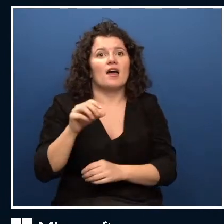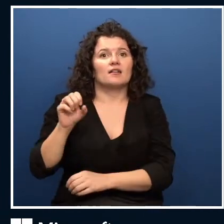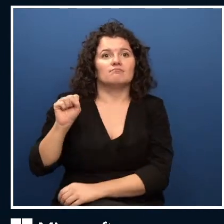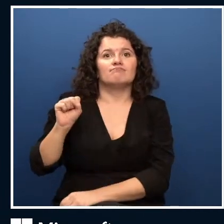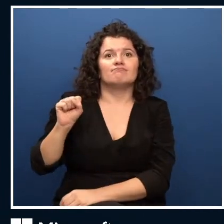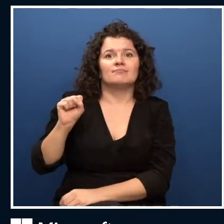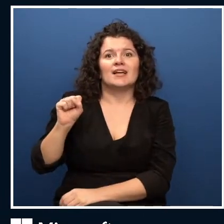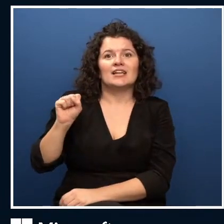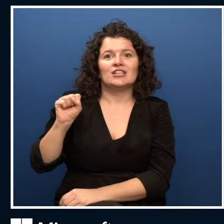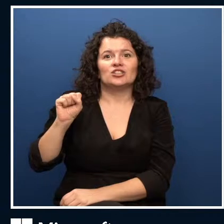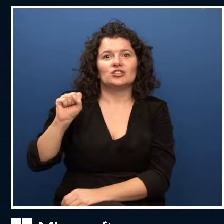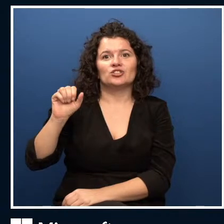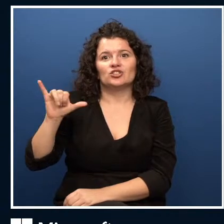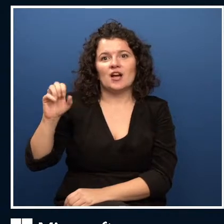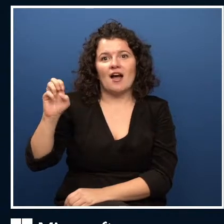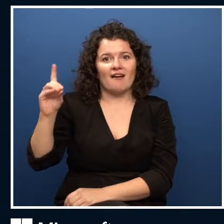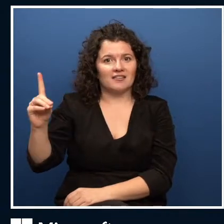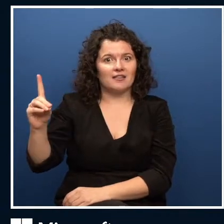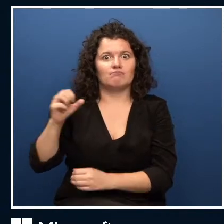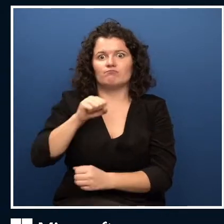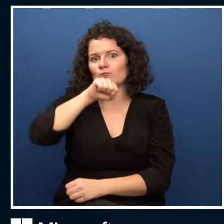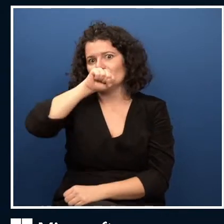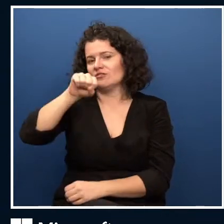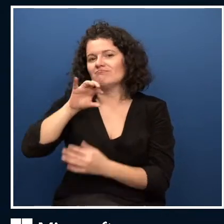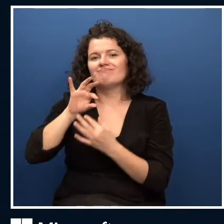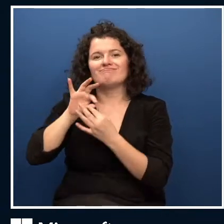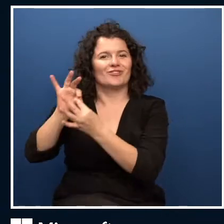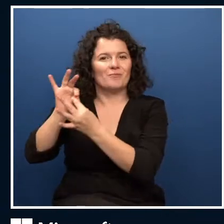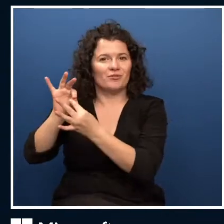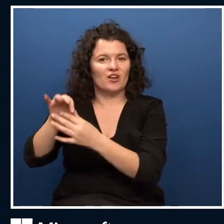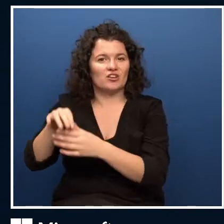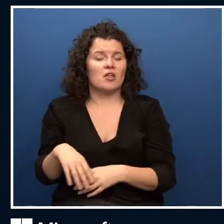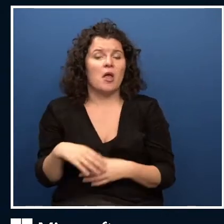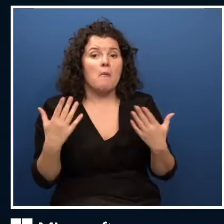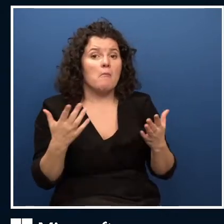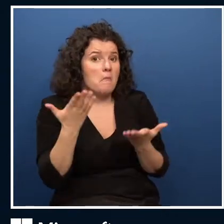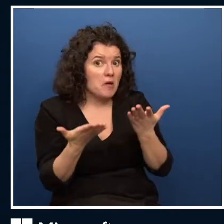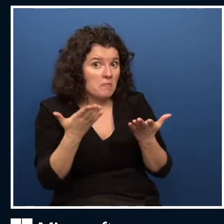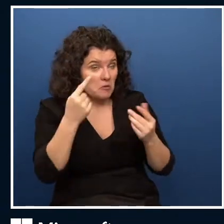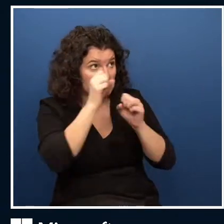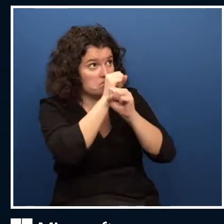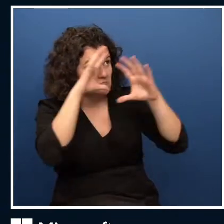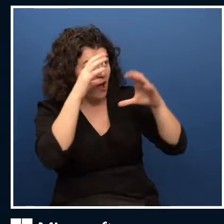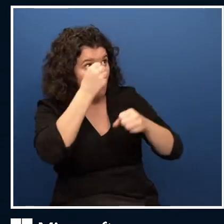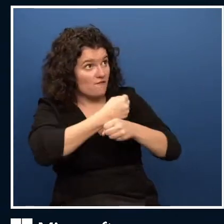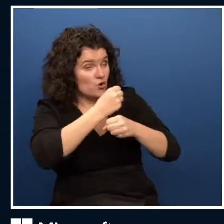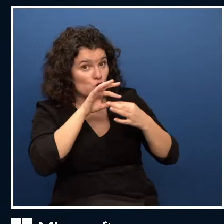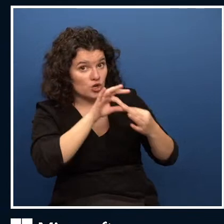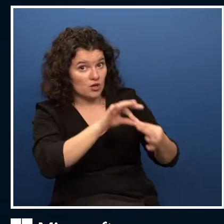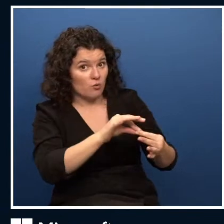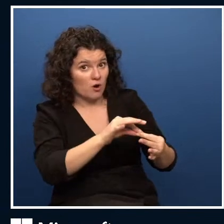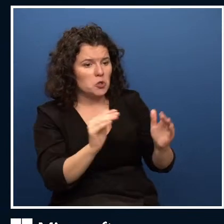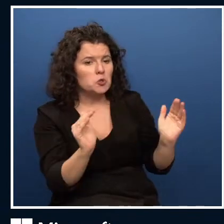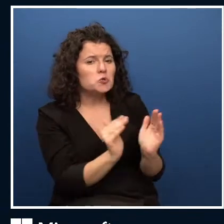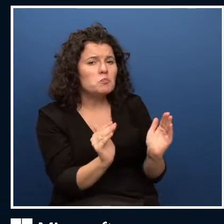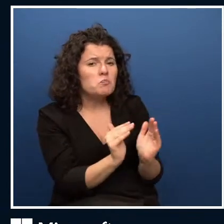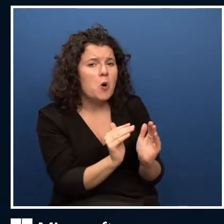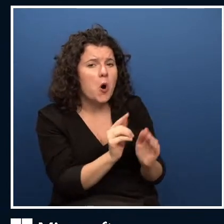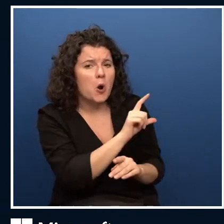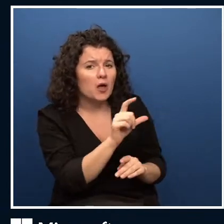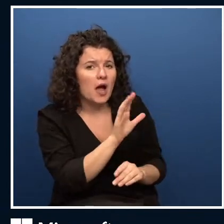to hear other people's opinions on small companies, big companies, what's the best place to start your career or develop your career in